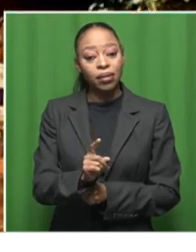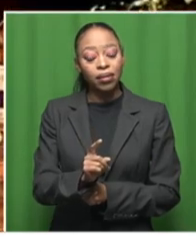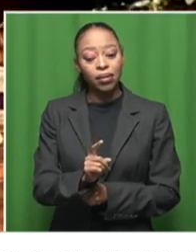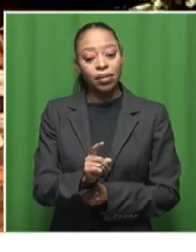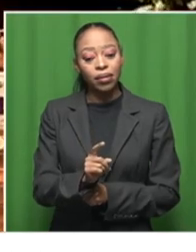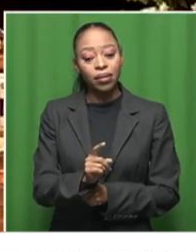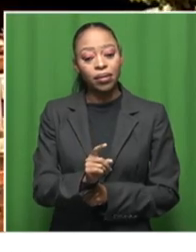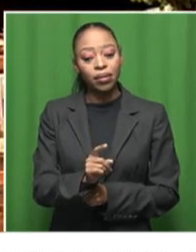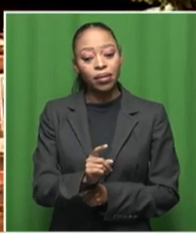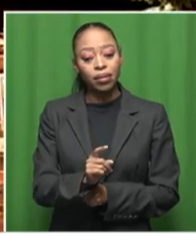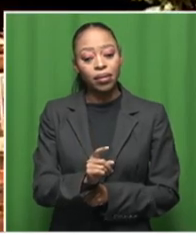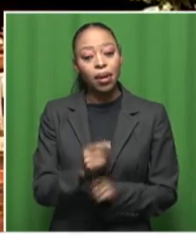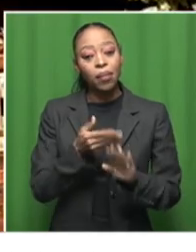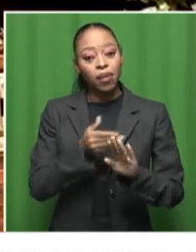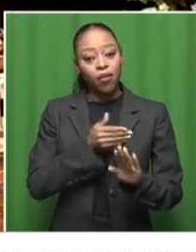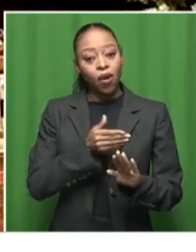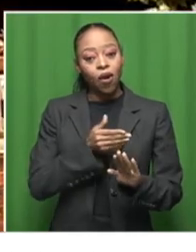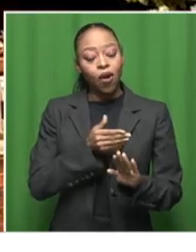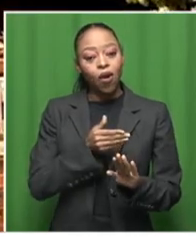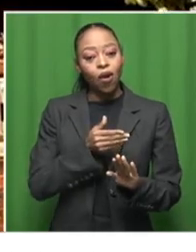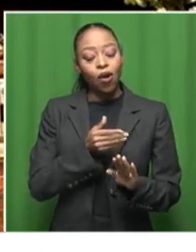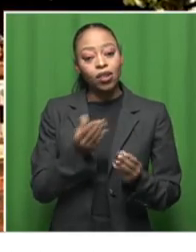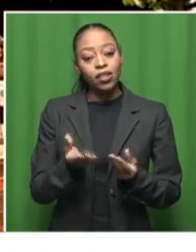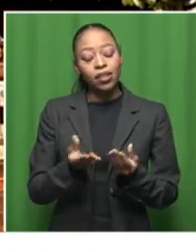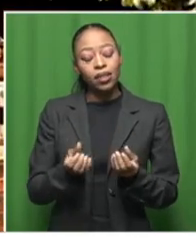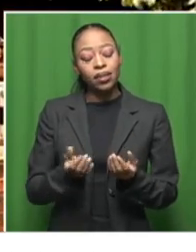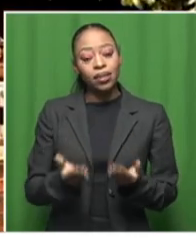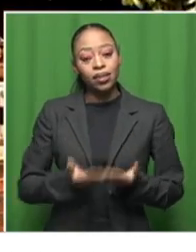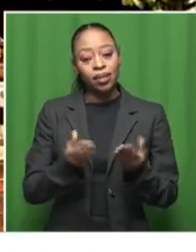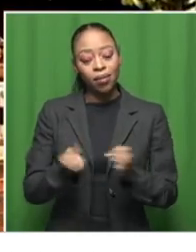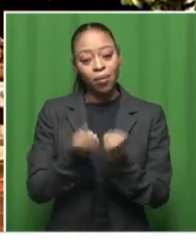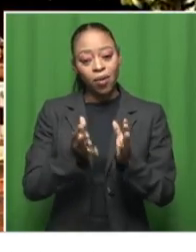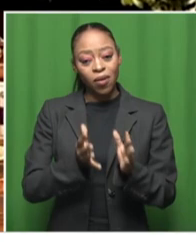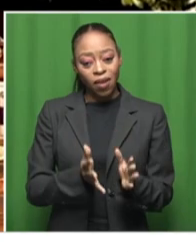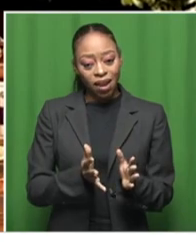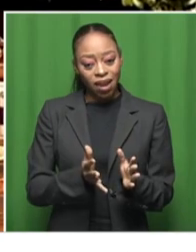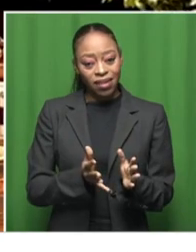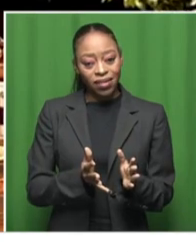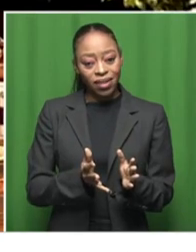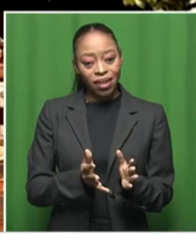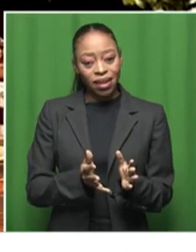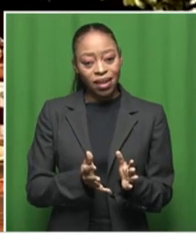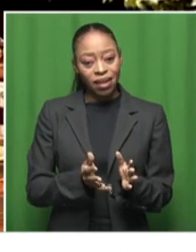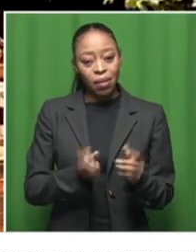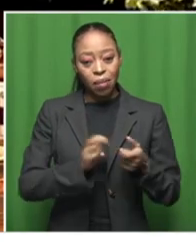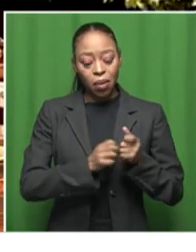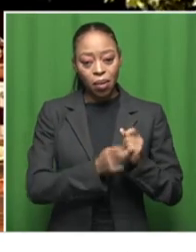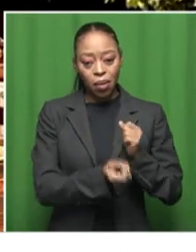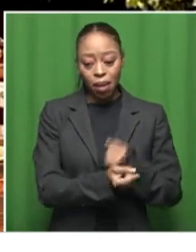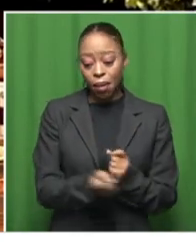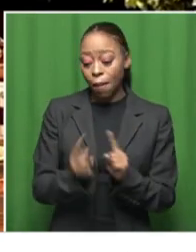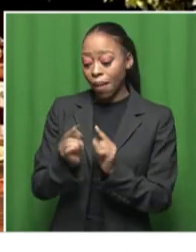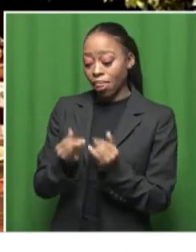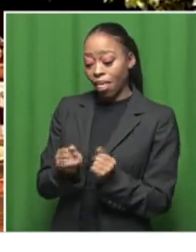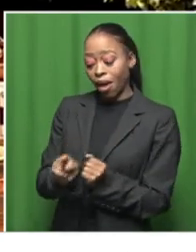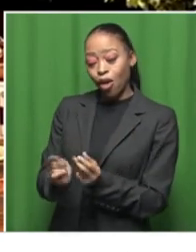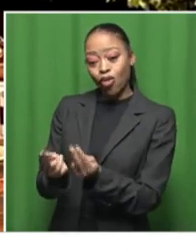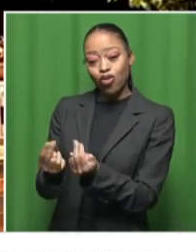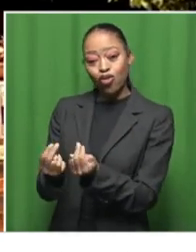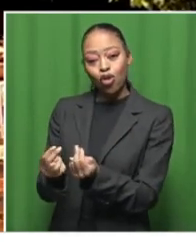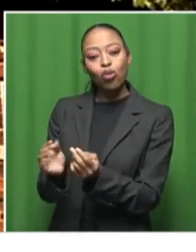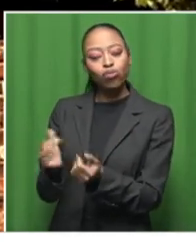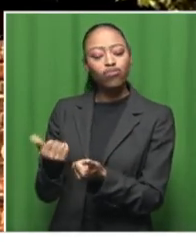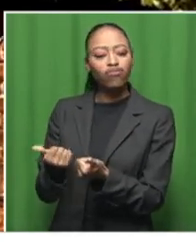the problem was with the previous transport provider. But now the new transport provider is now